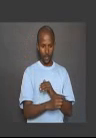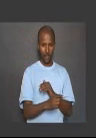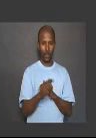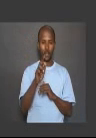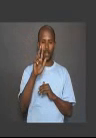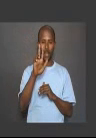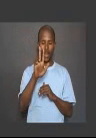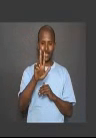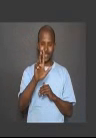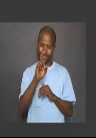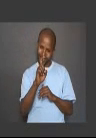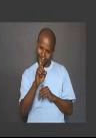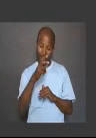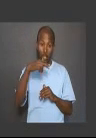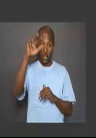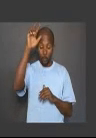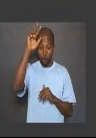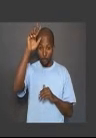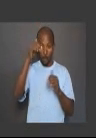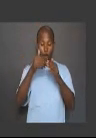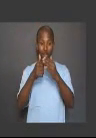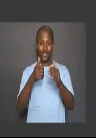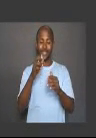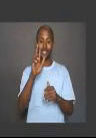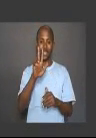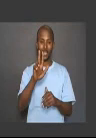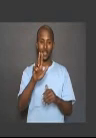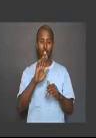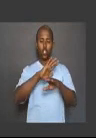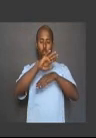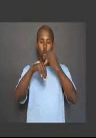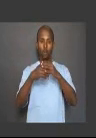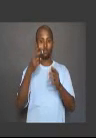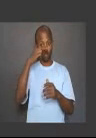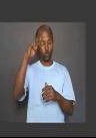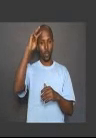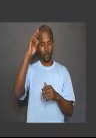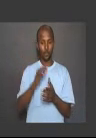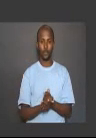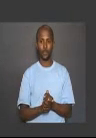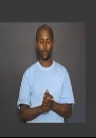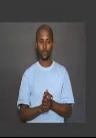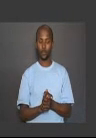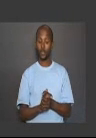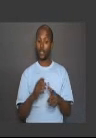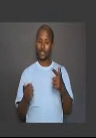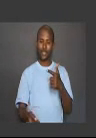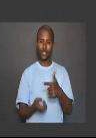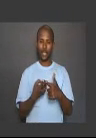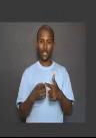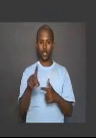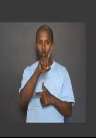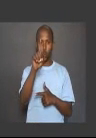over x cubed minus 3 the whole squared. The second